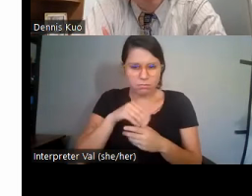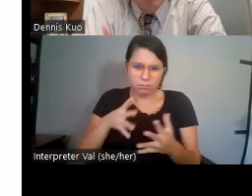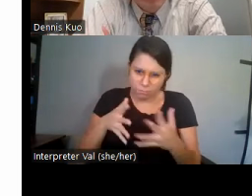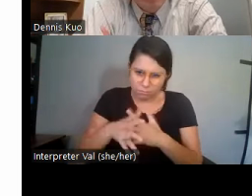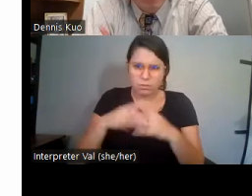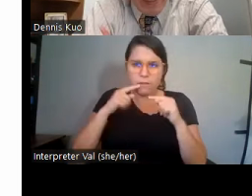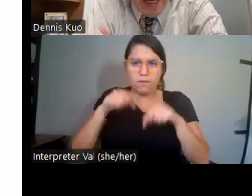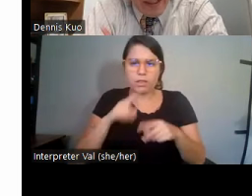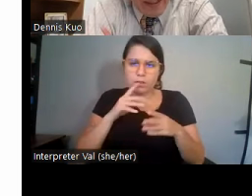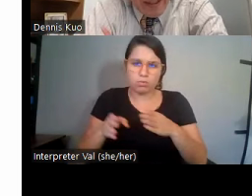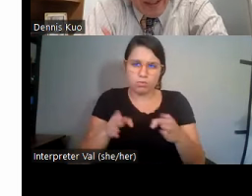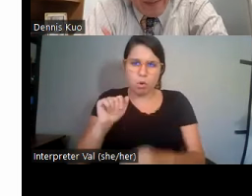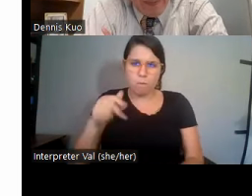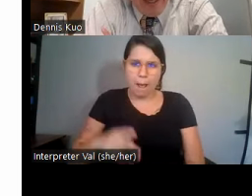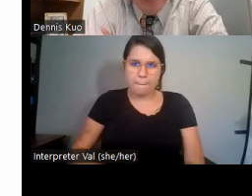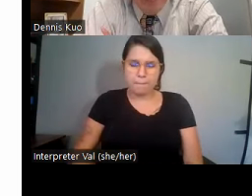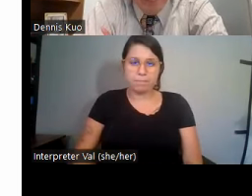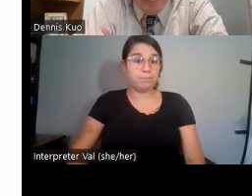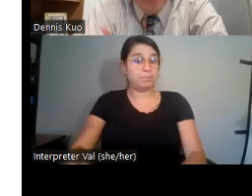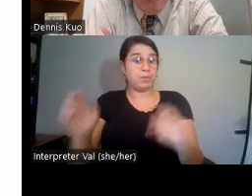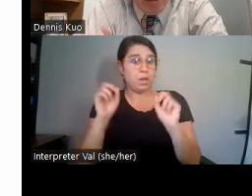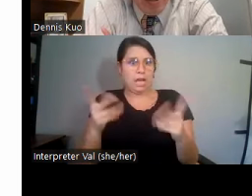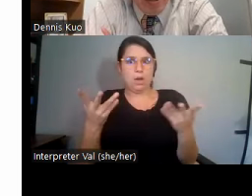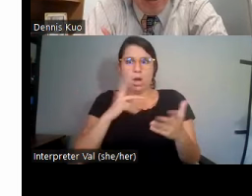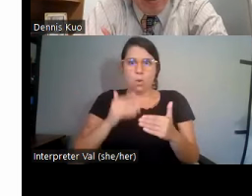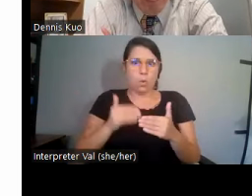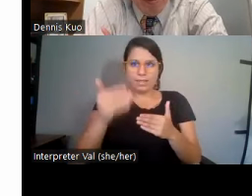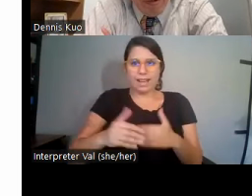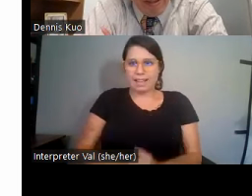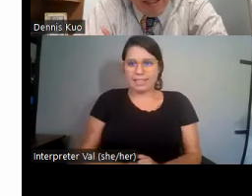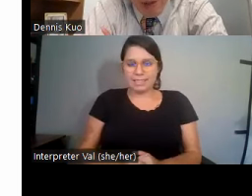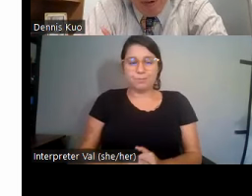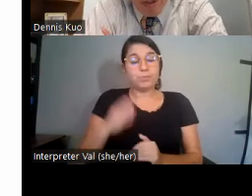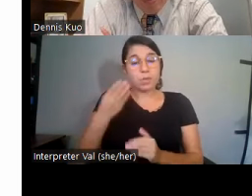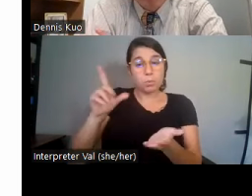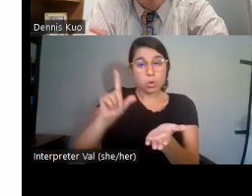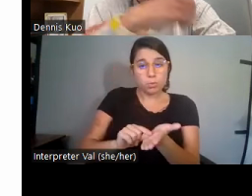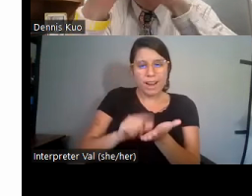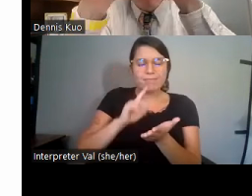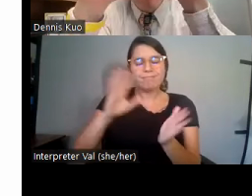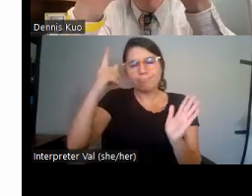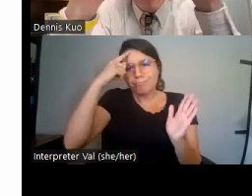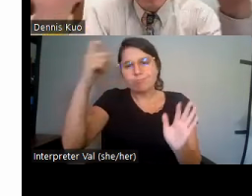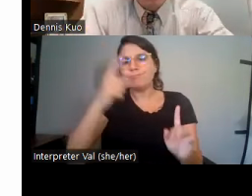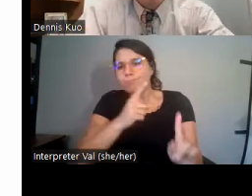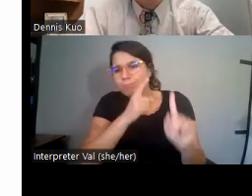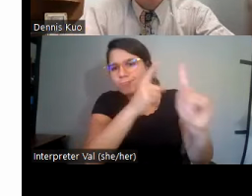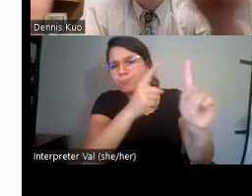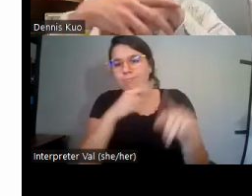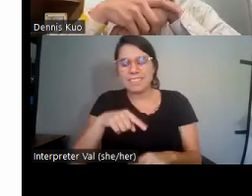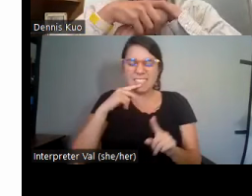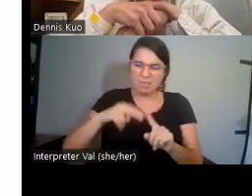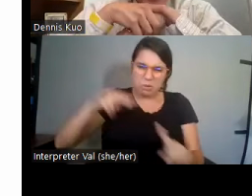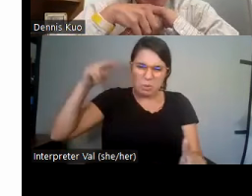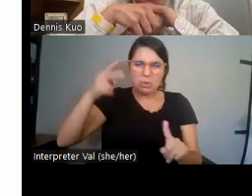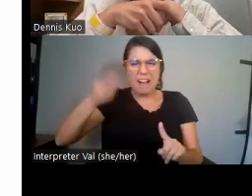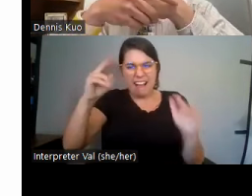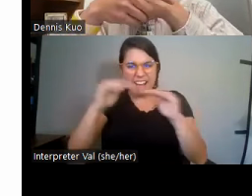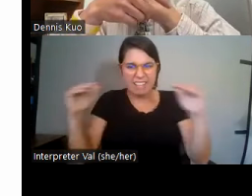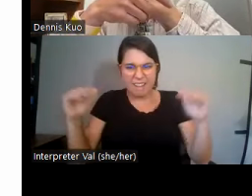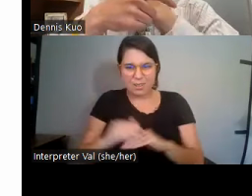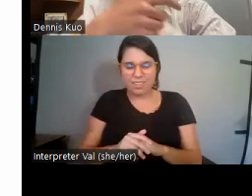So what comes next? As I mentioned, the blueprint is aspirational. This is a very, very high level. We are now